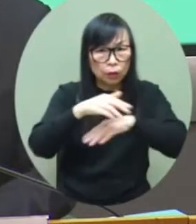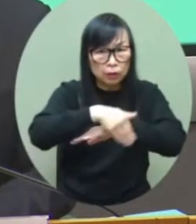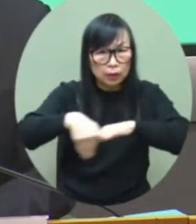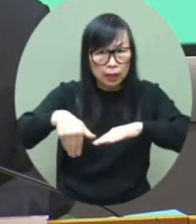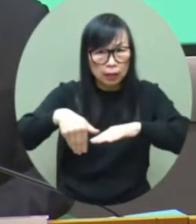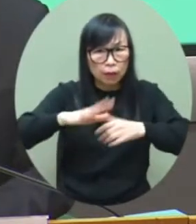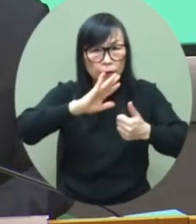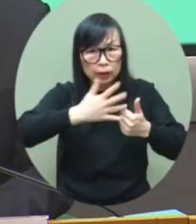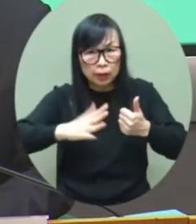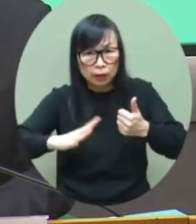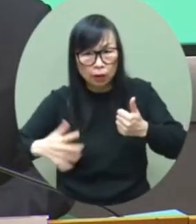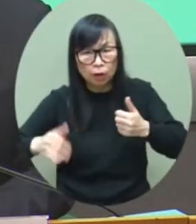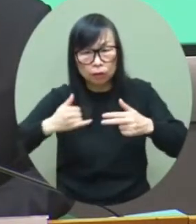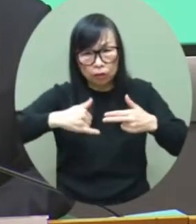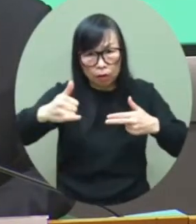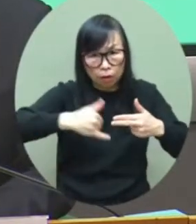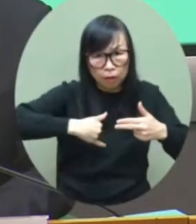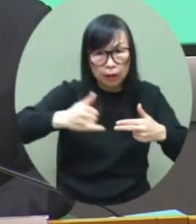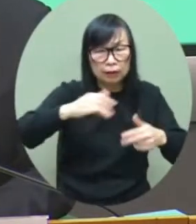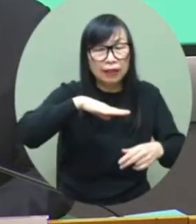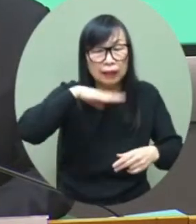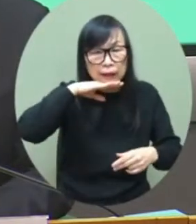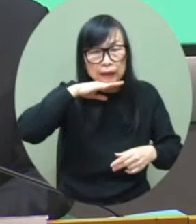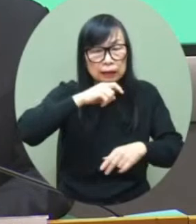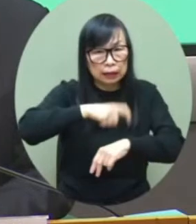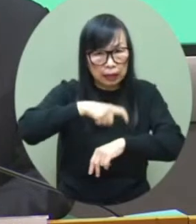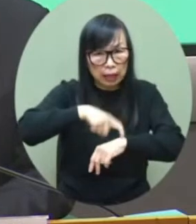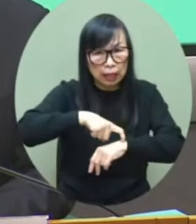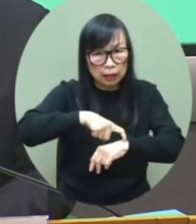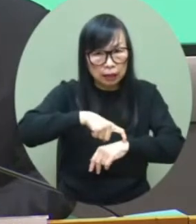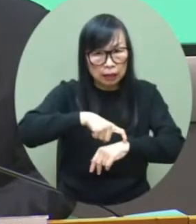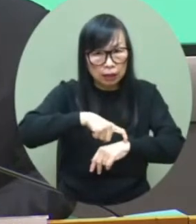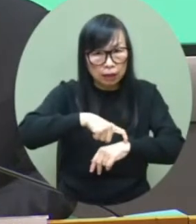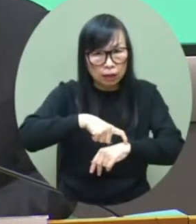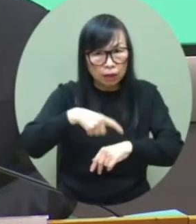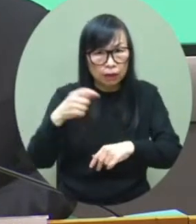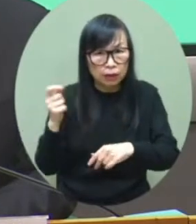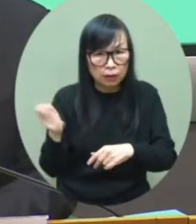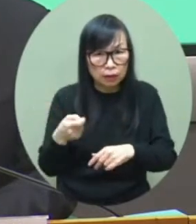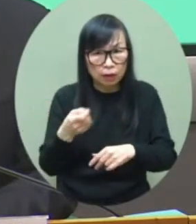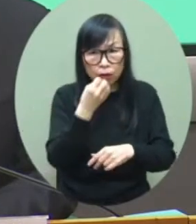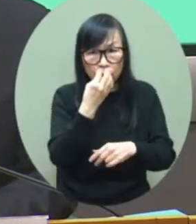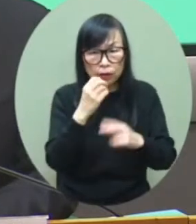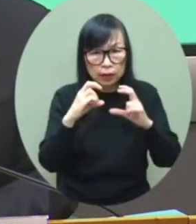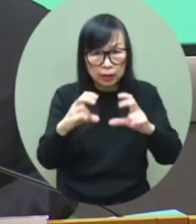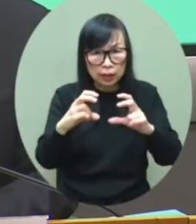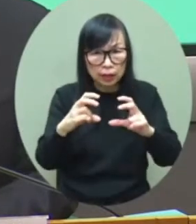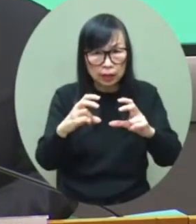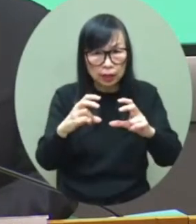mentioned, there is work in progress as the Luowu control points. It may